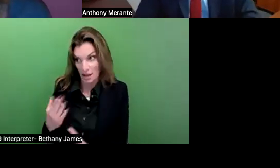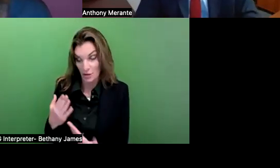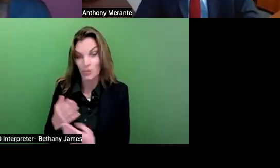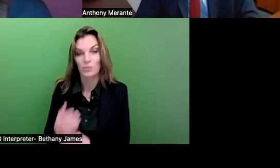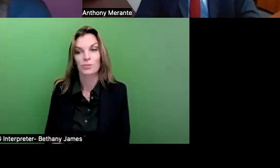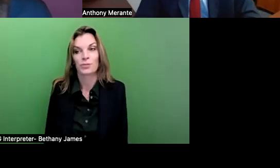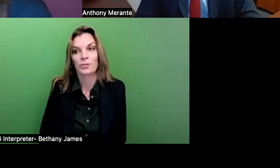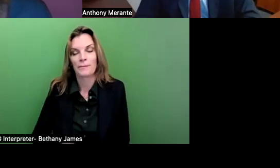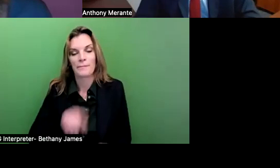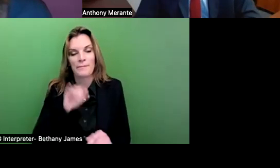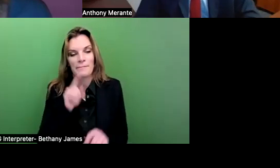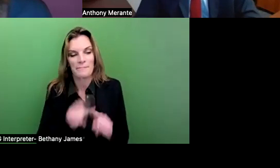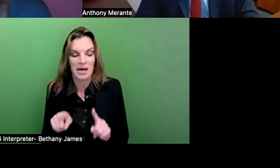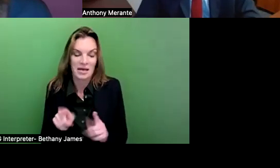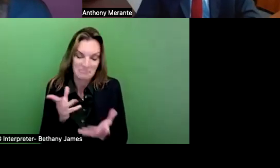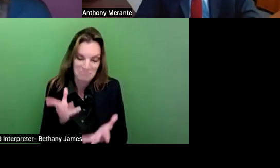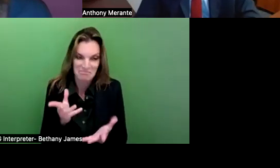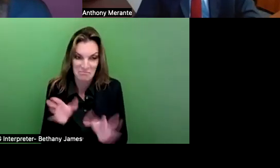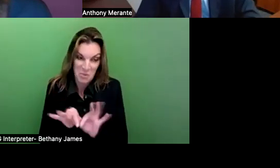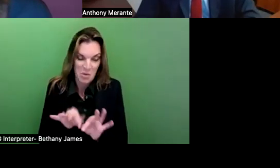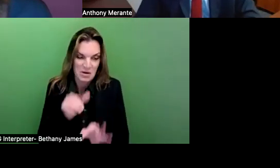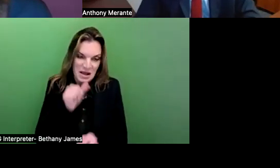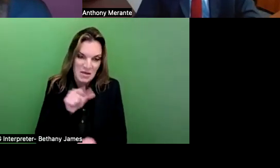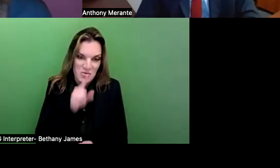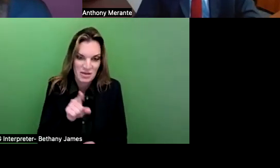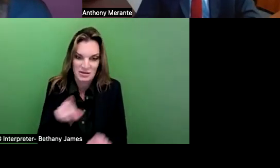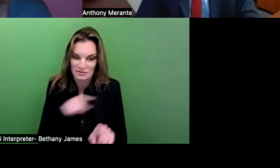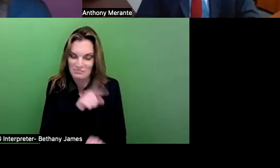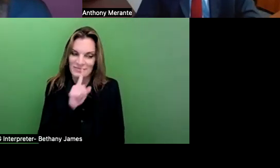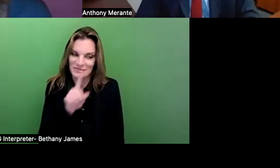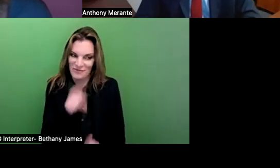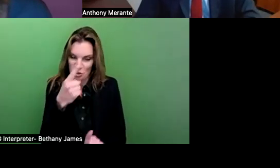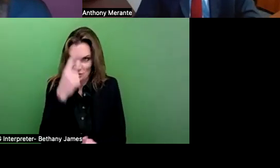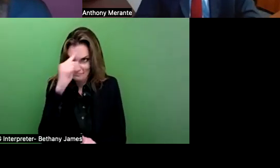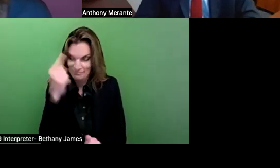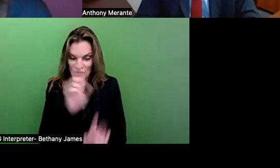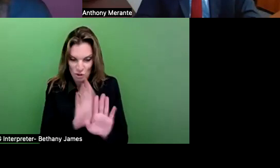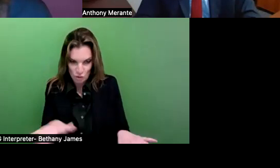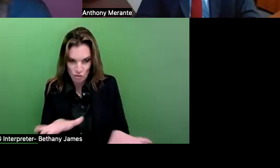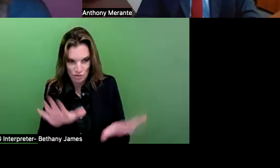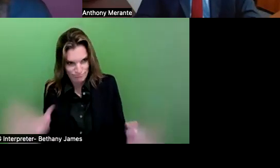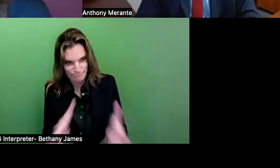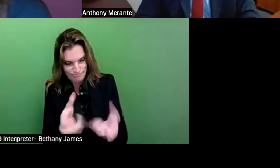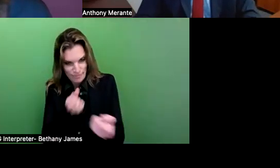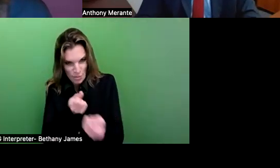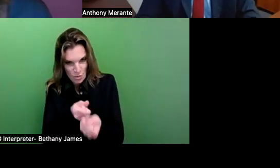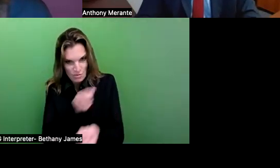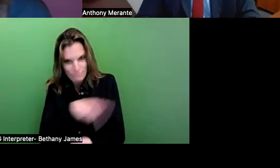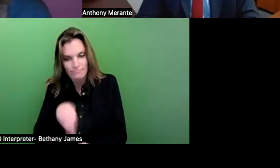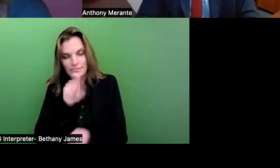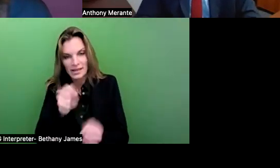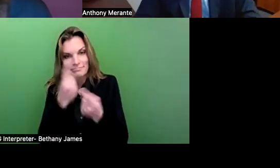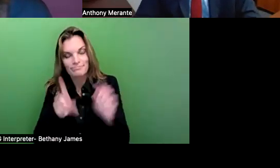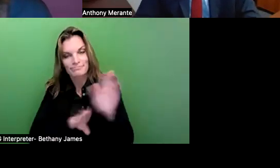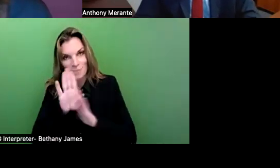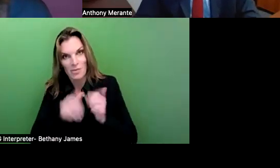mean a thing if we can't make sure that all our kids have an opportunity to be able to achieve their goals in life,